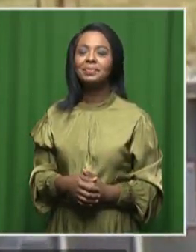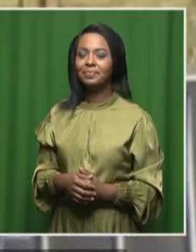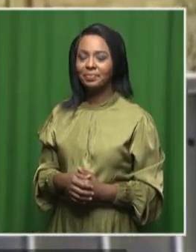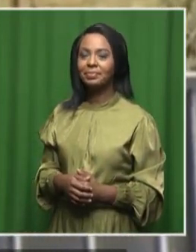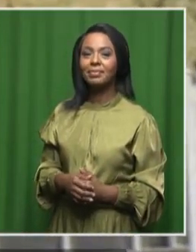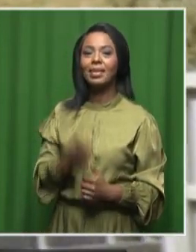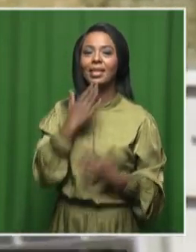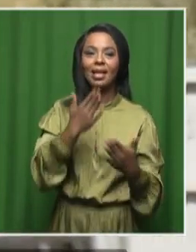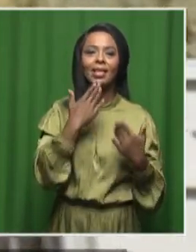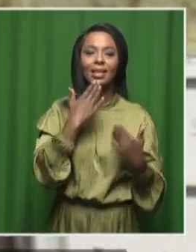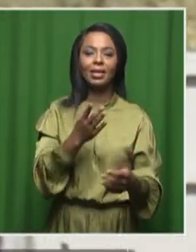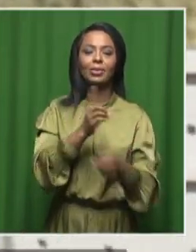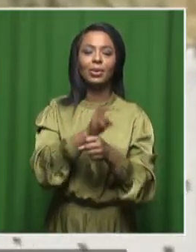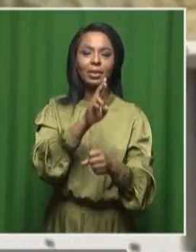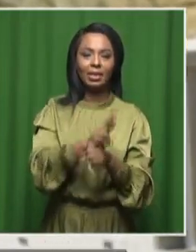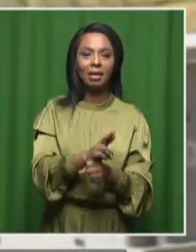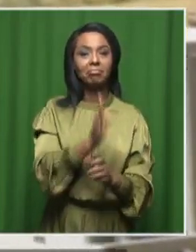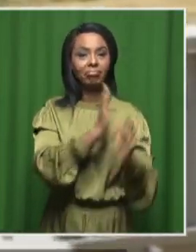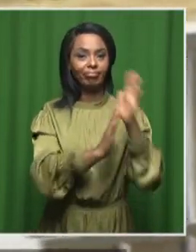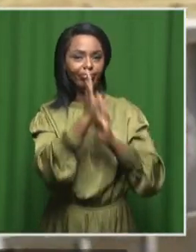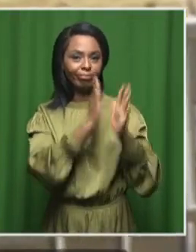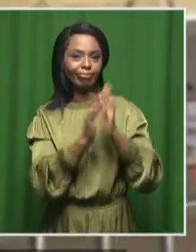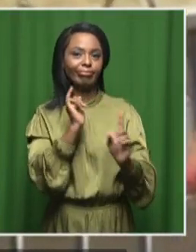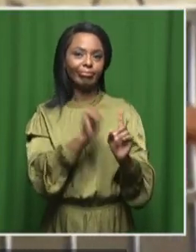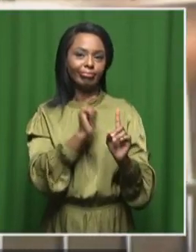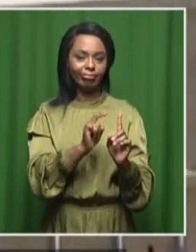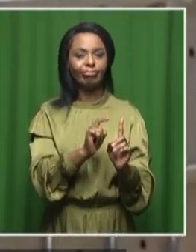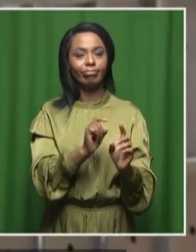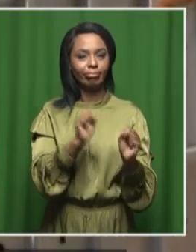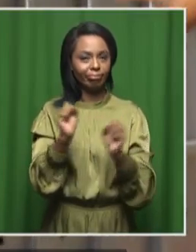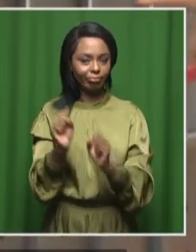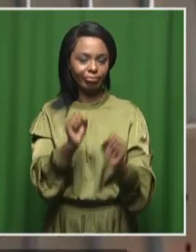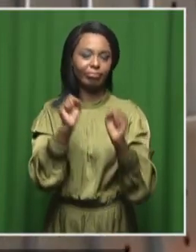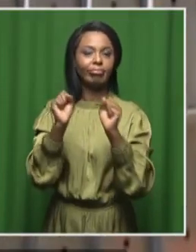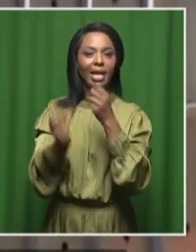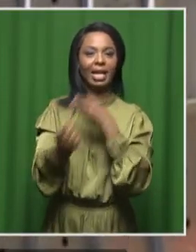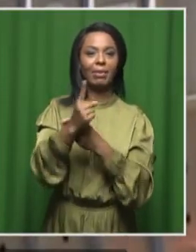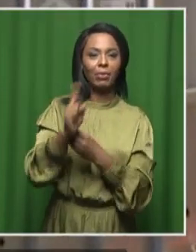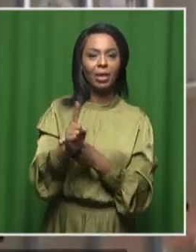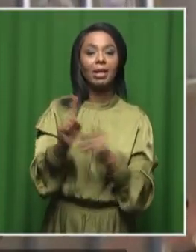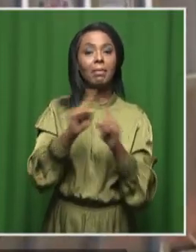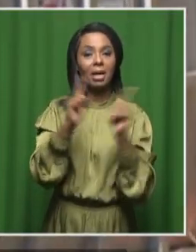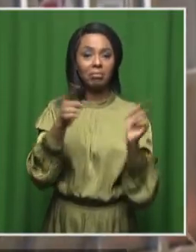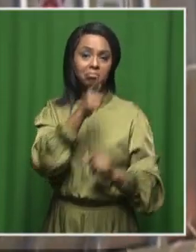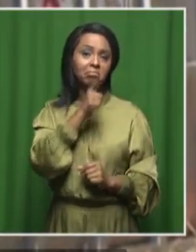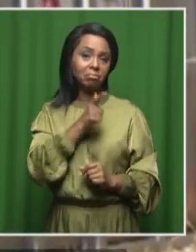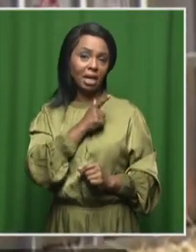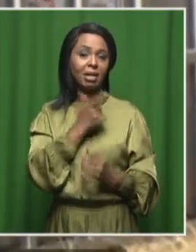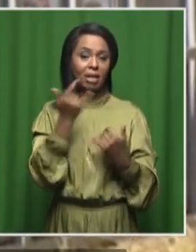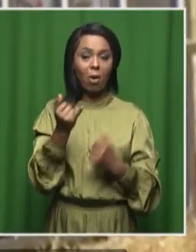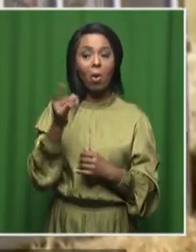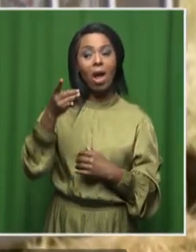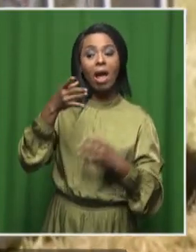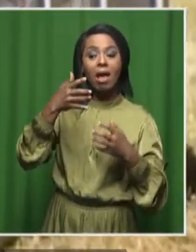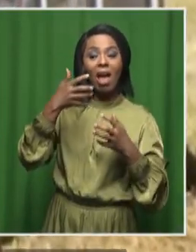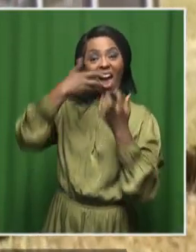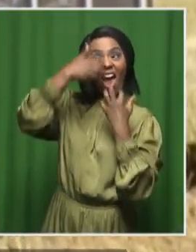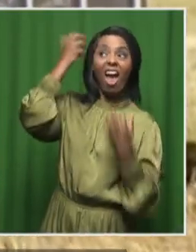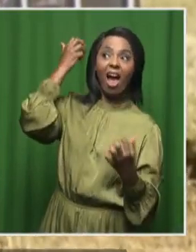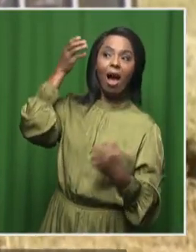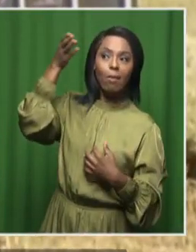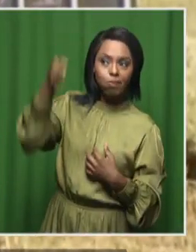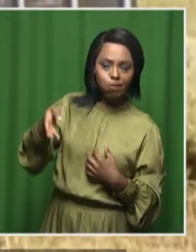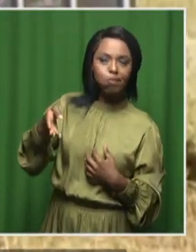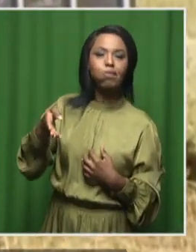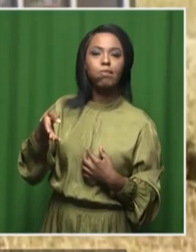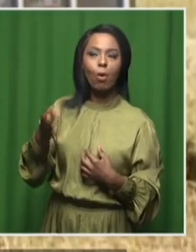Amir Khalil just taking us through what has been happening. And of course, we are safe, as he said, that they could be